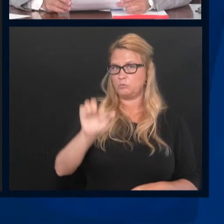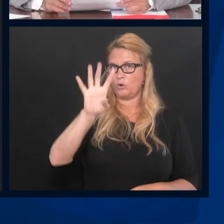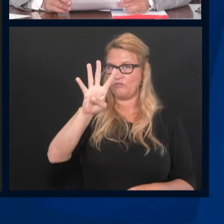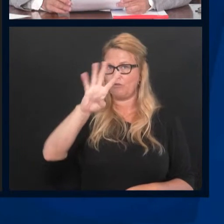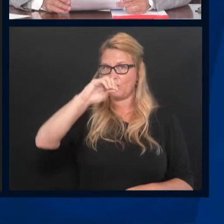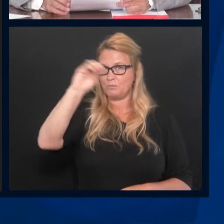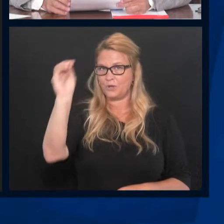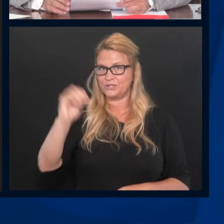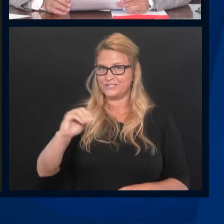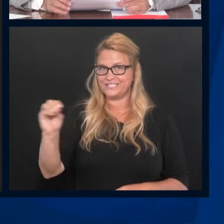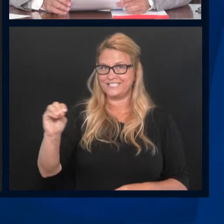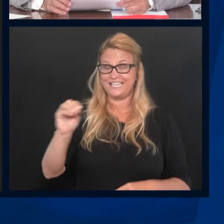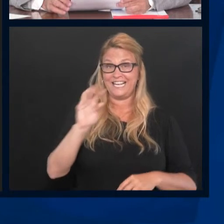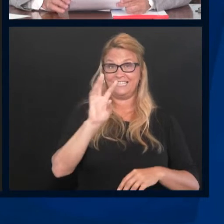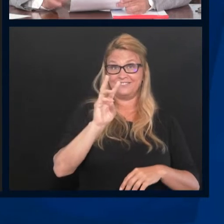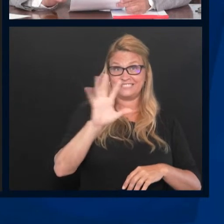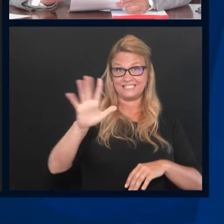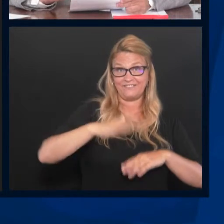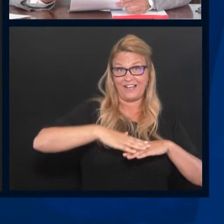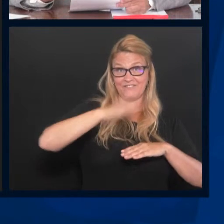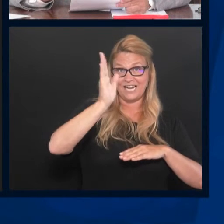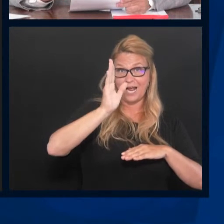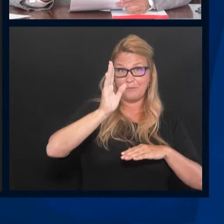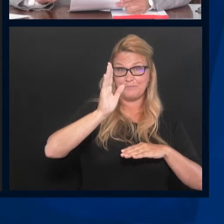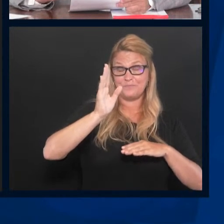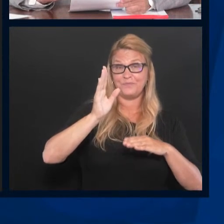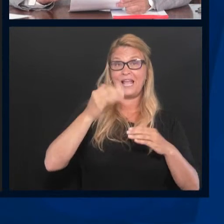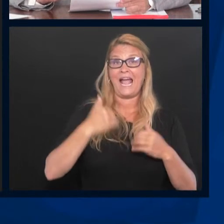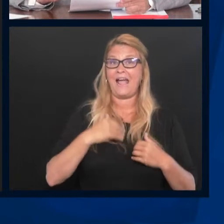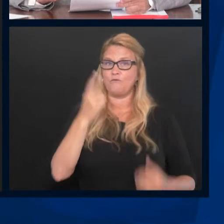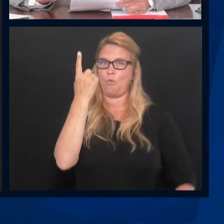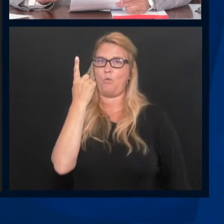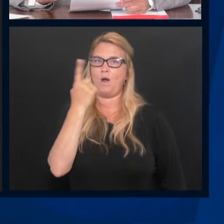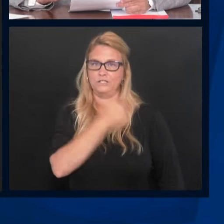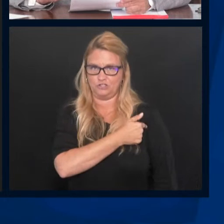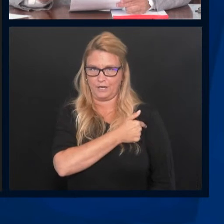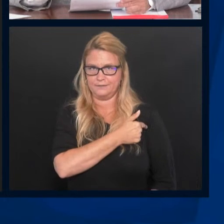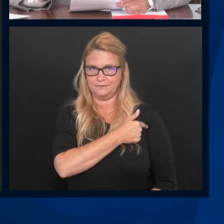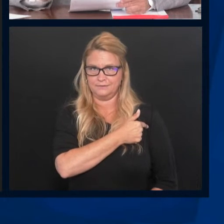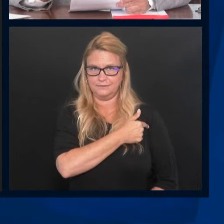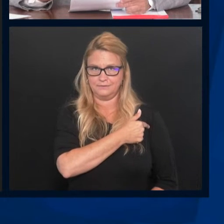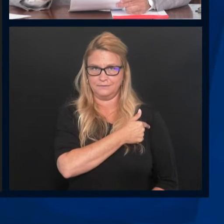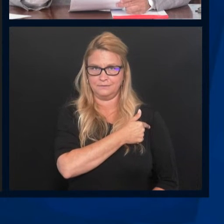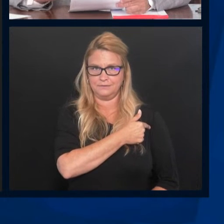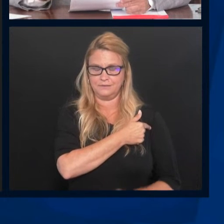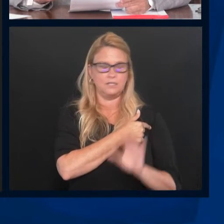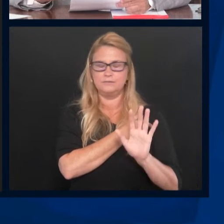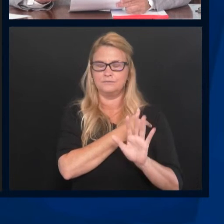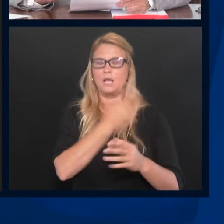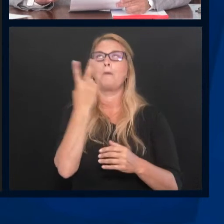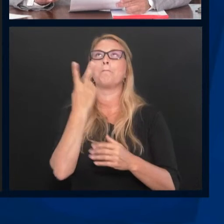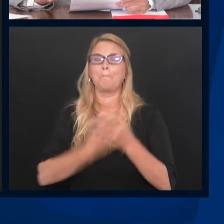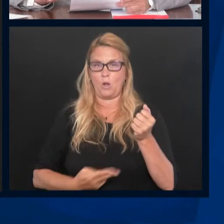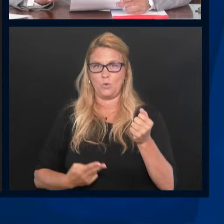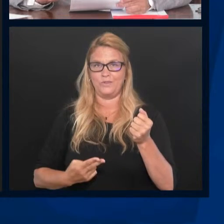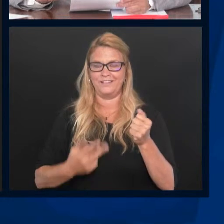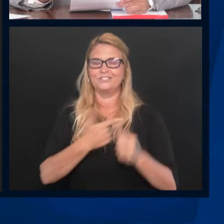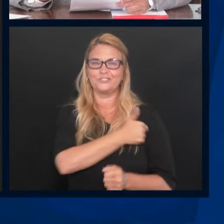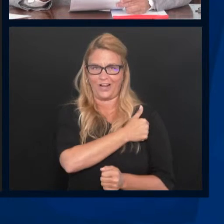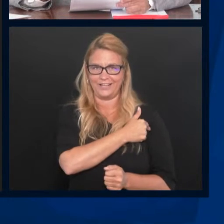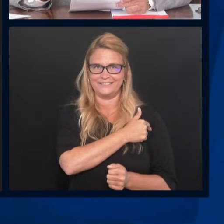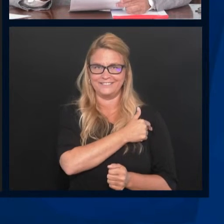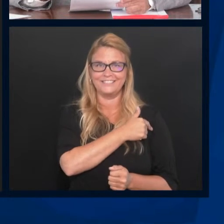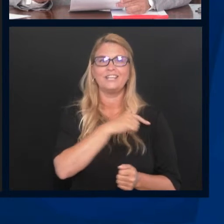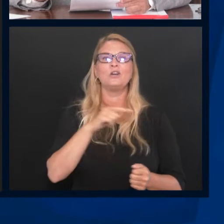76.4% of 65 and older people that have one shot. I'm sorry, that have both shots.